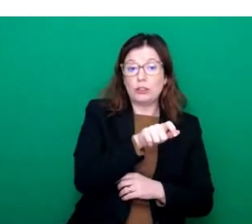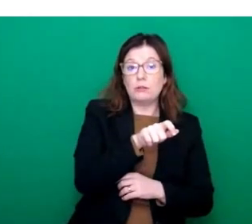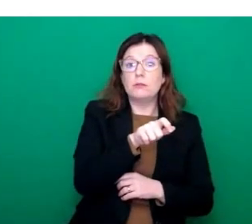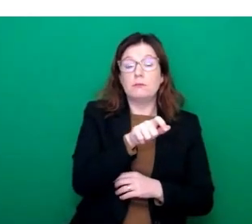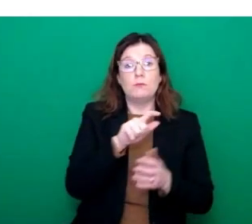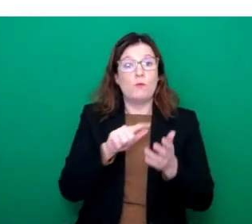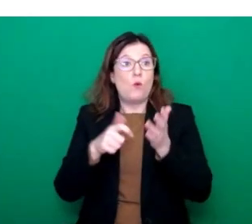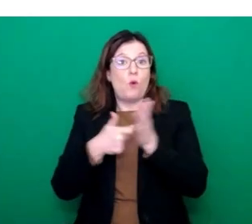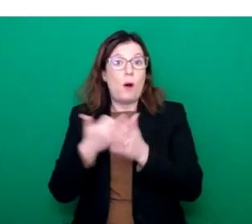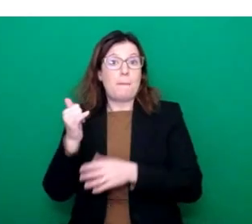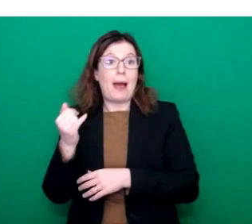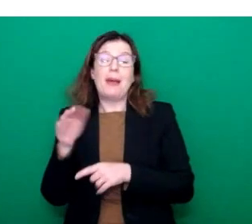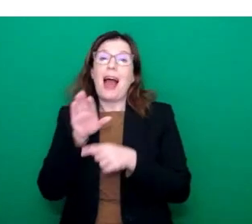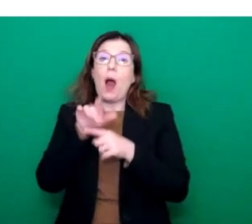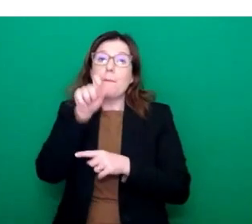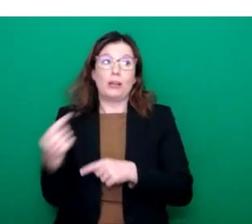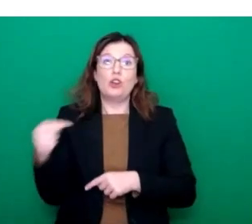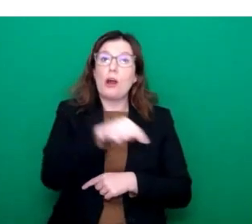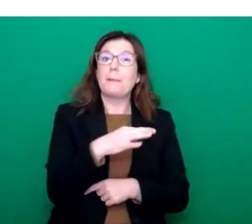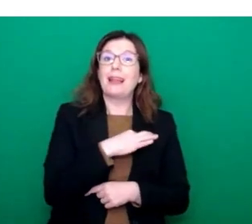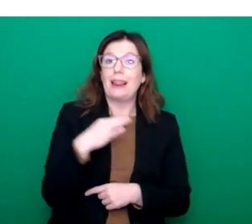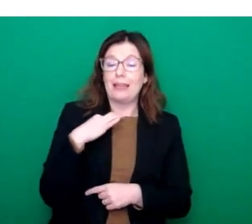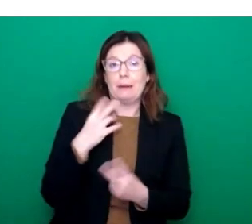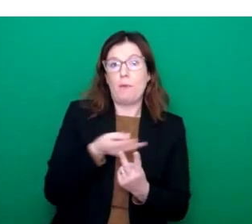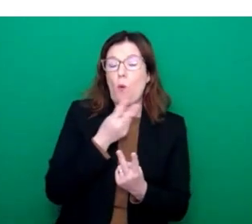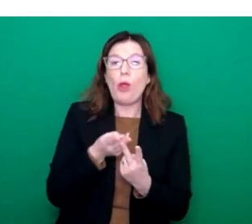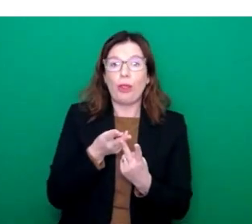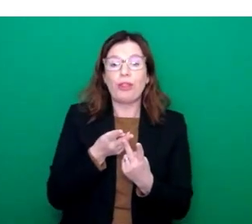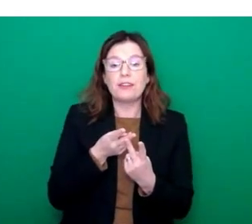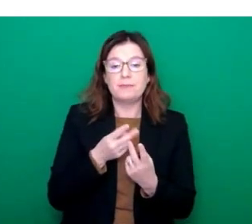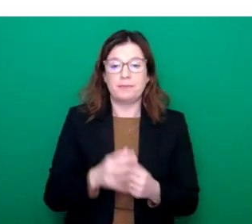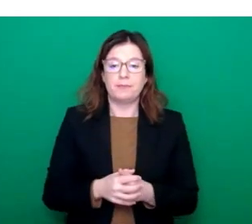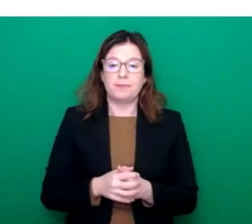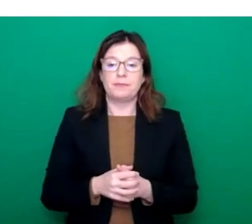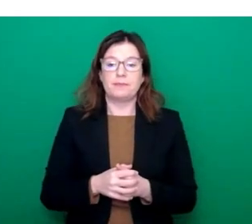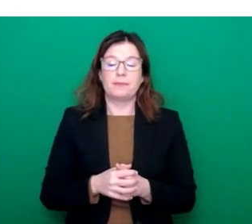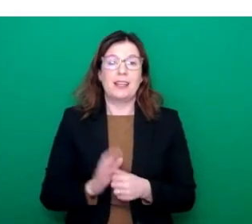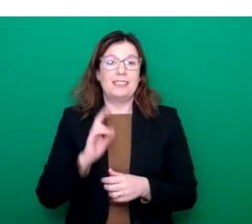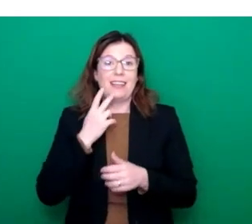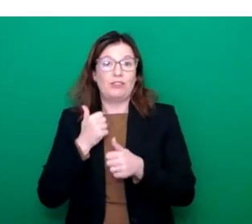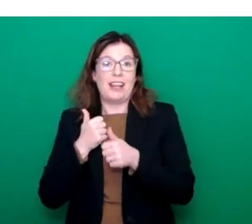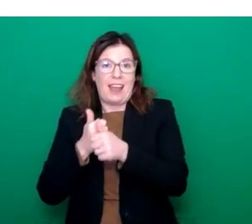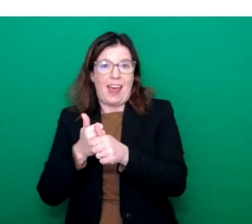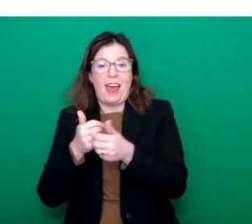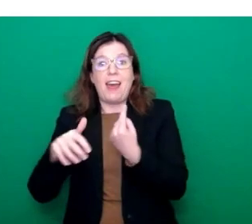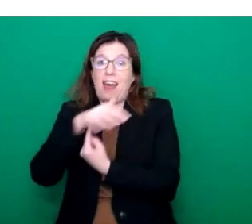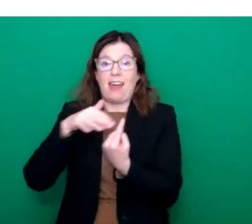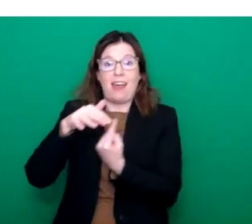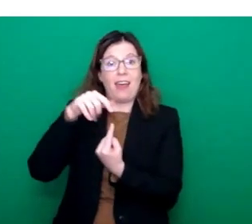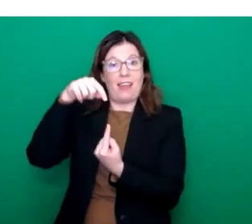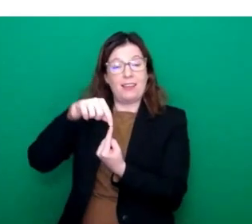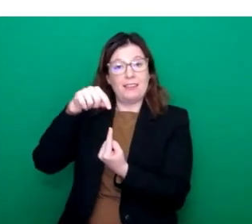as visiting outpatients for clinics, and in those secondary care and tertiary care settings, as well as in